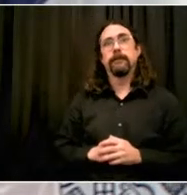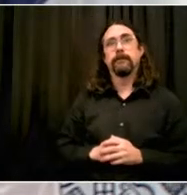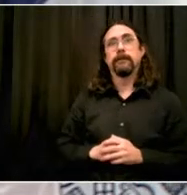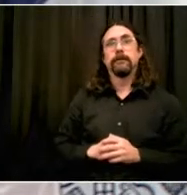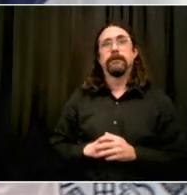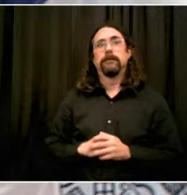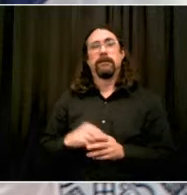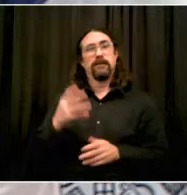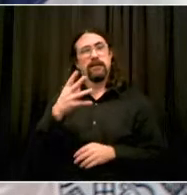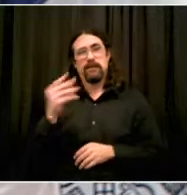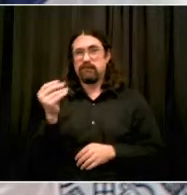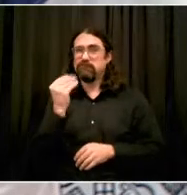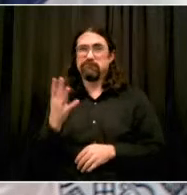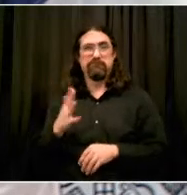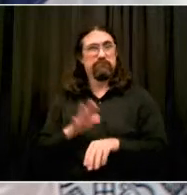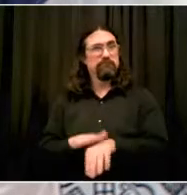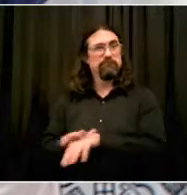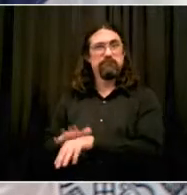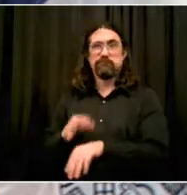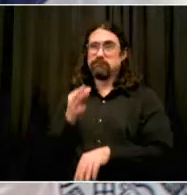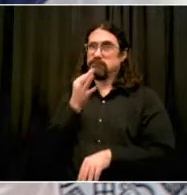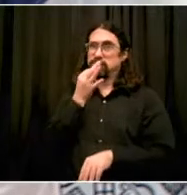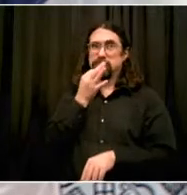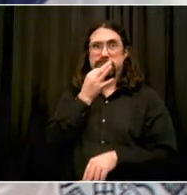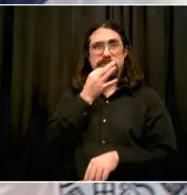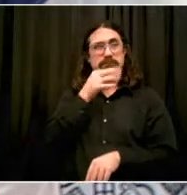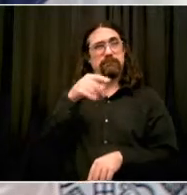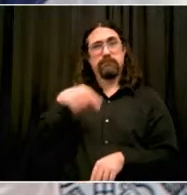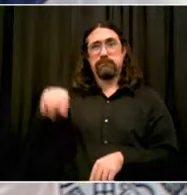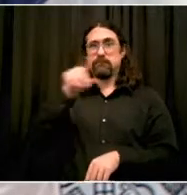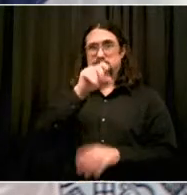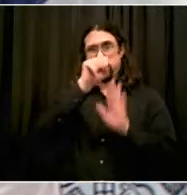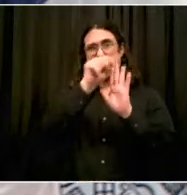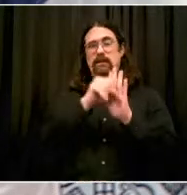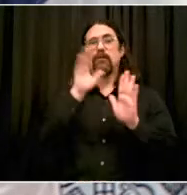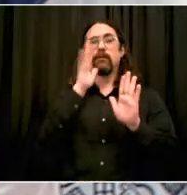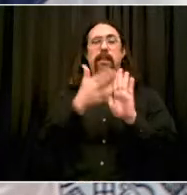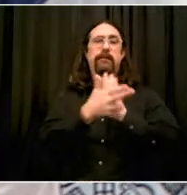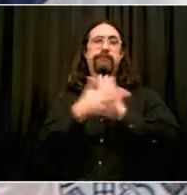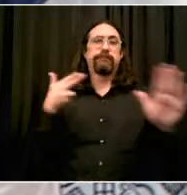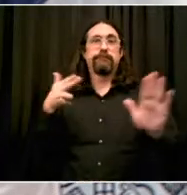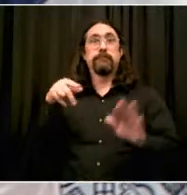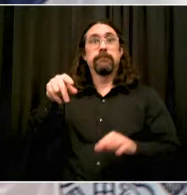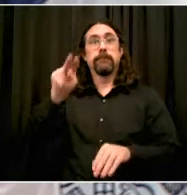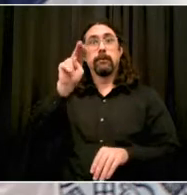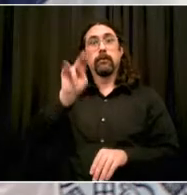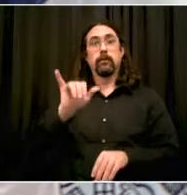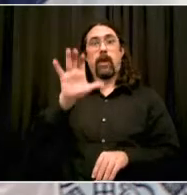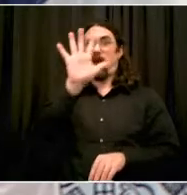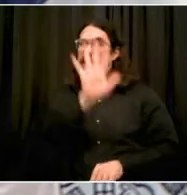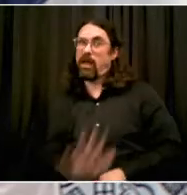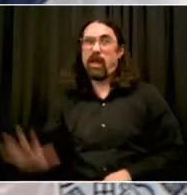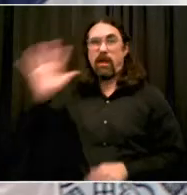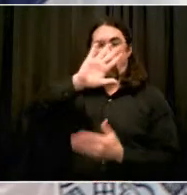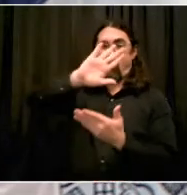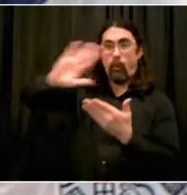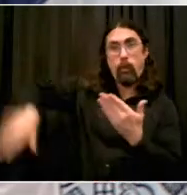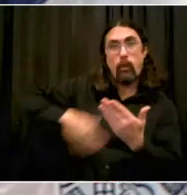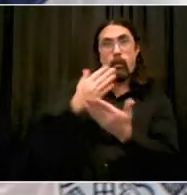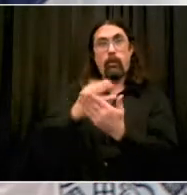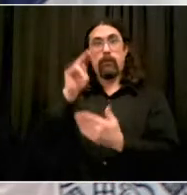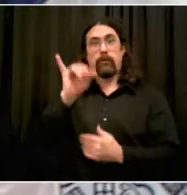additional restrictions are coming. We talked about what the state is thinking about, how the city could implement it. And so all these